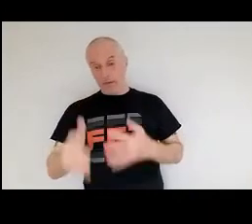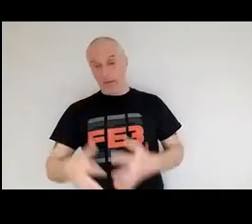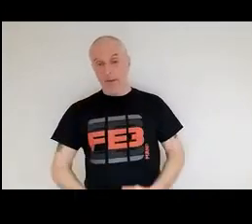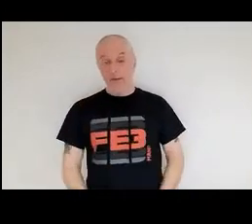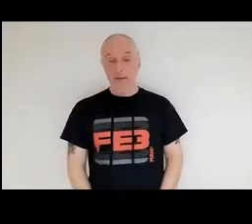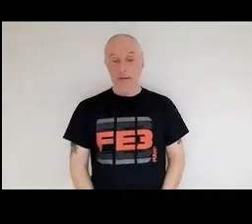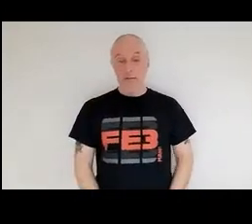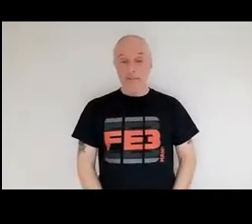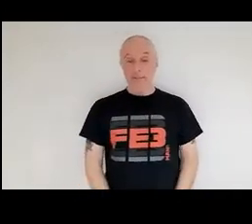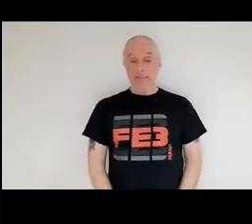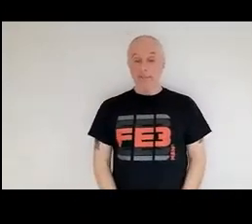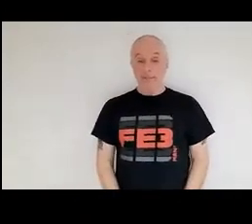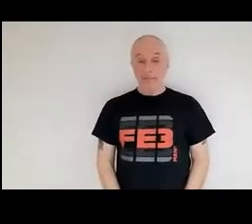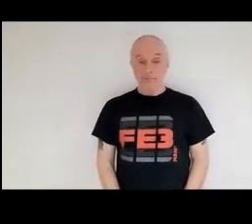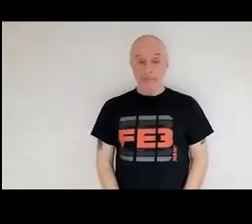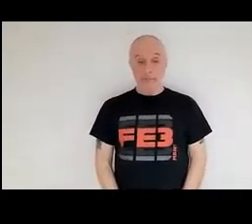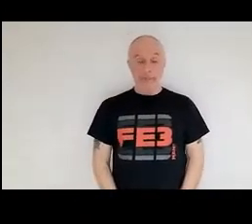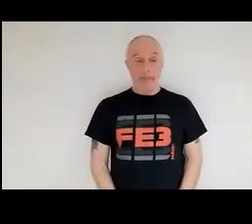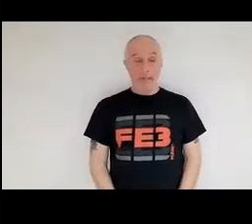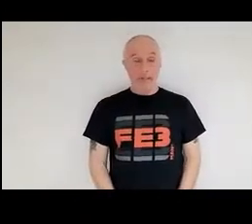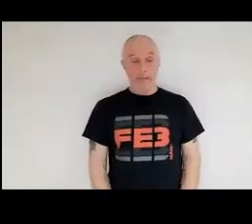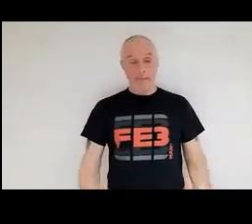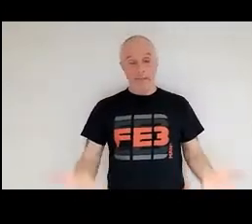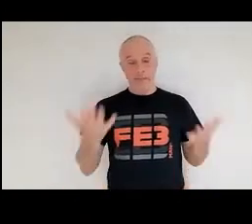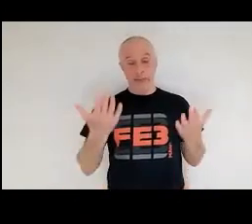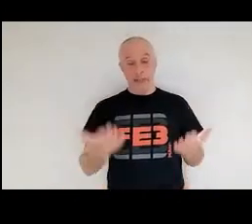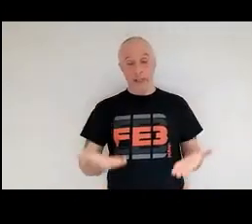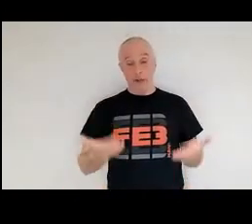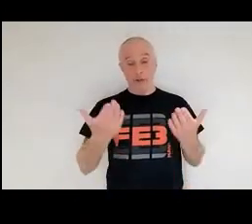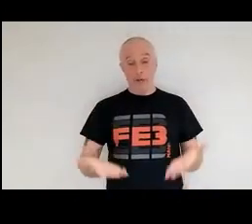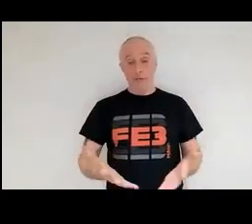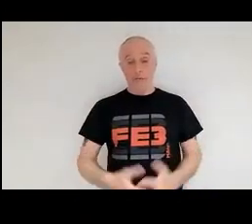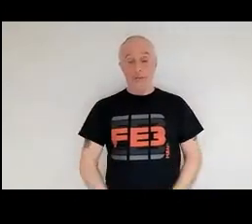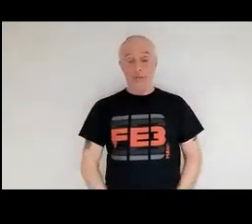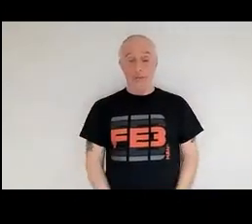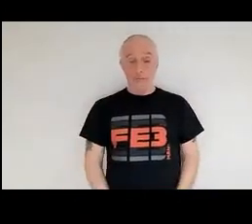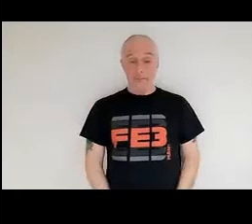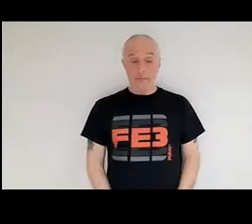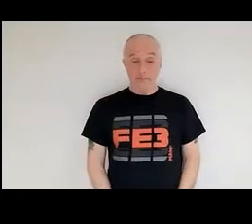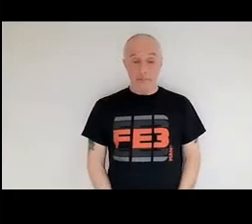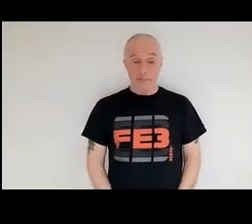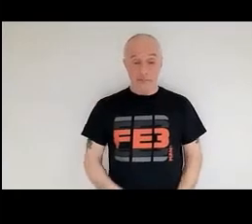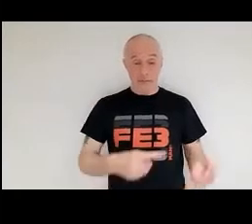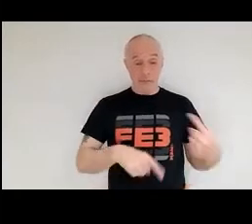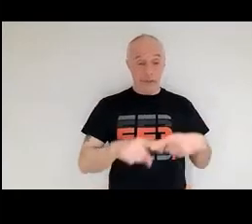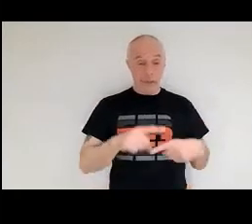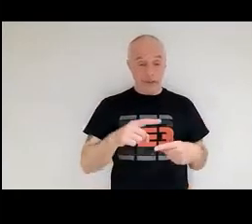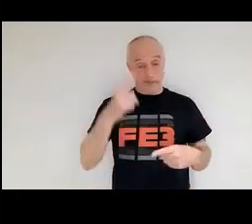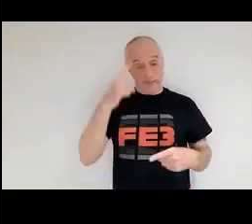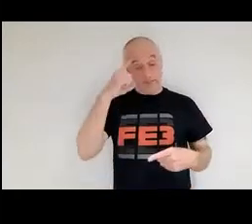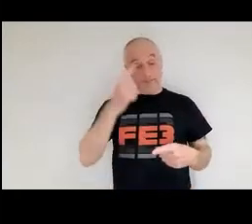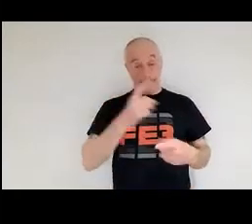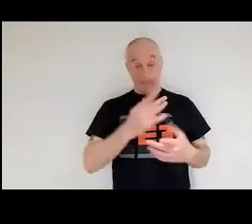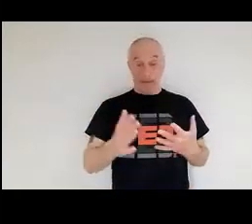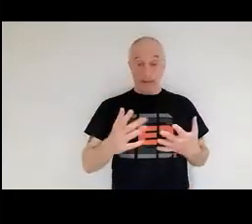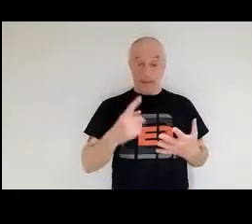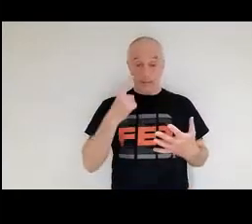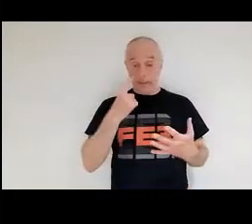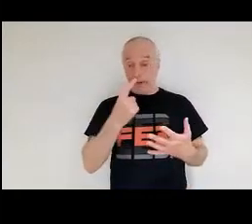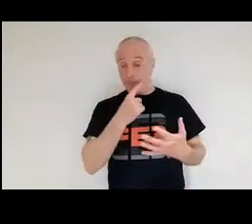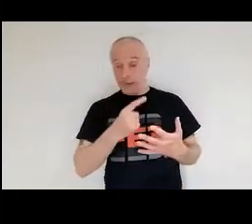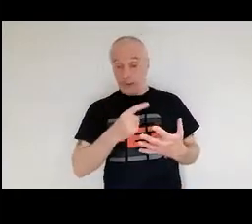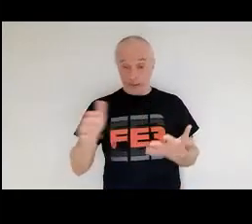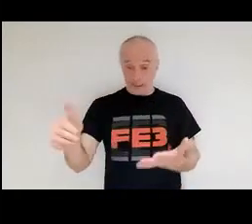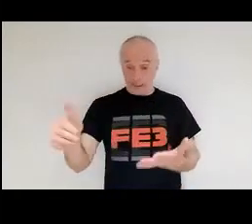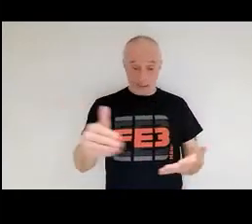So where are we now? We believe that the evidence that's been gathered that's justified the trials to date, that have all gone into